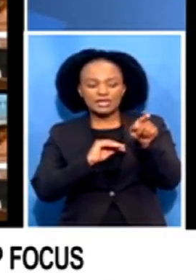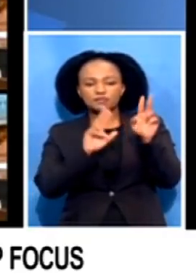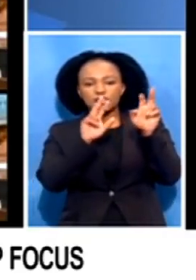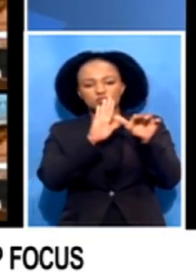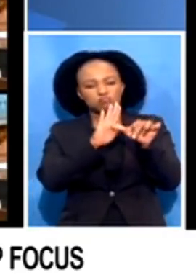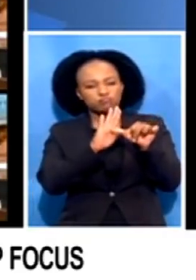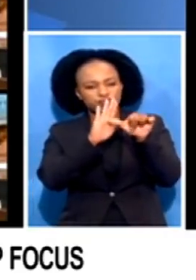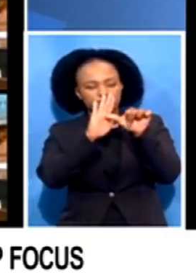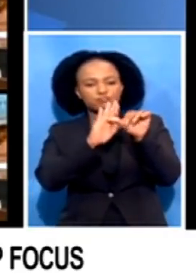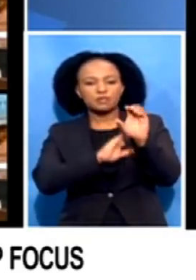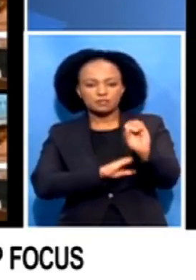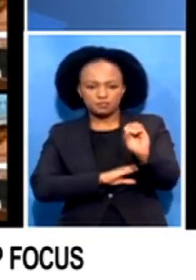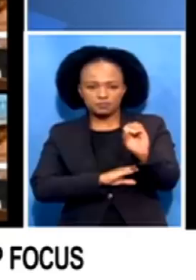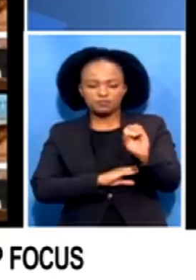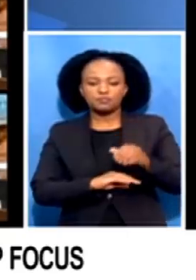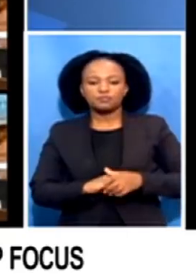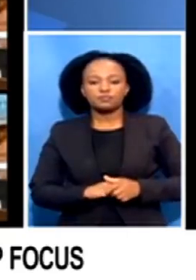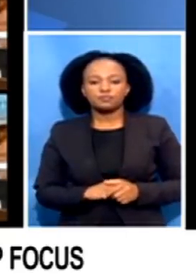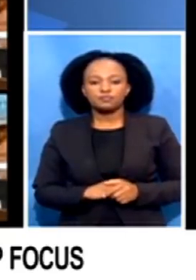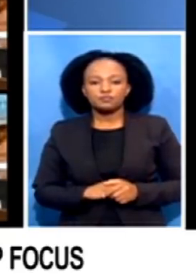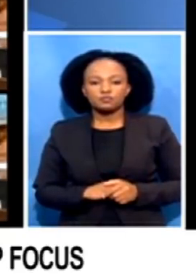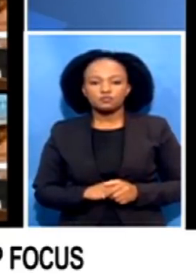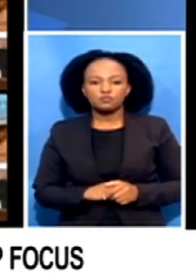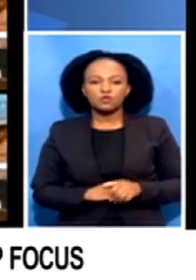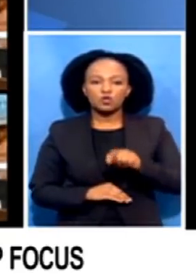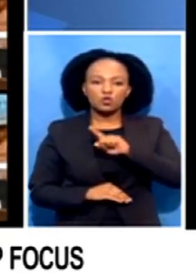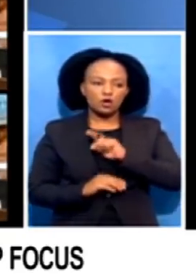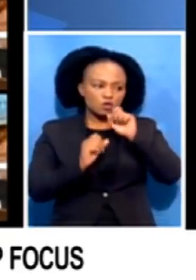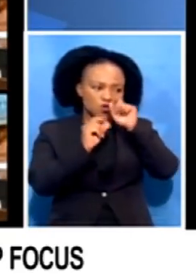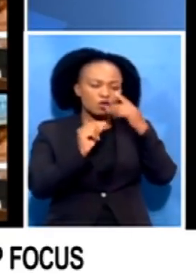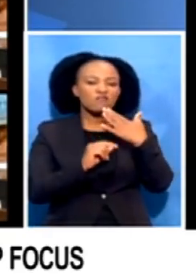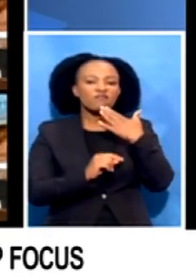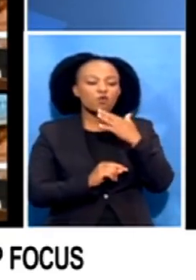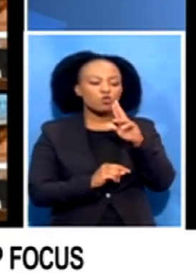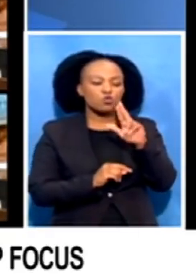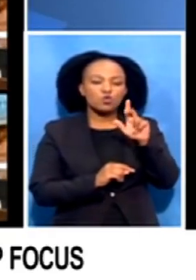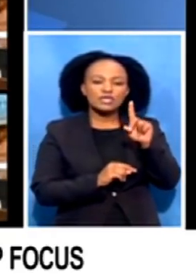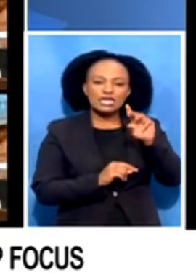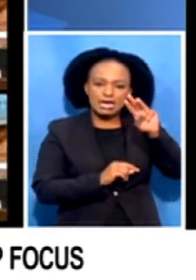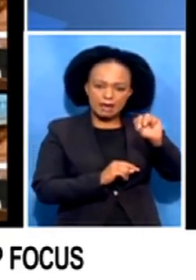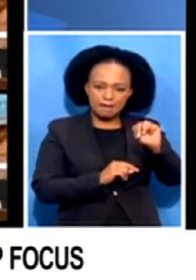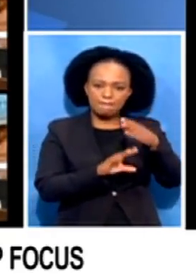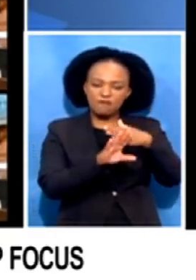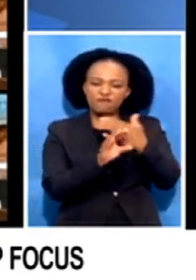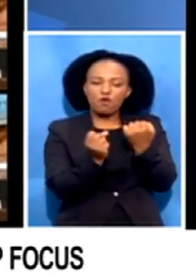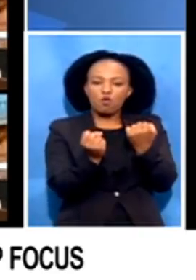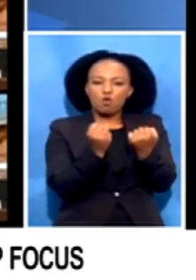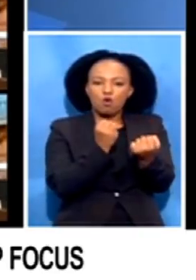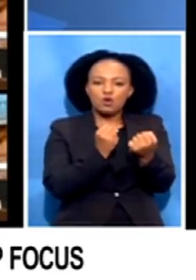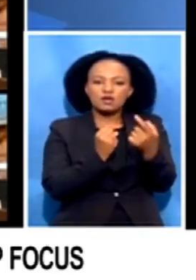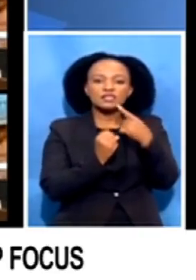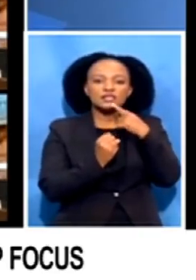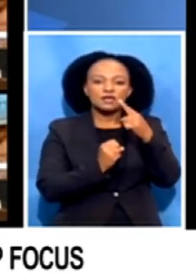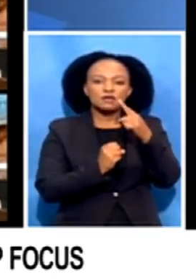As you're aware, in the UDM, this court said that a direct appeal is not simply available for the